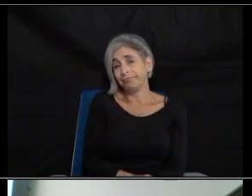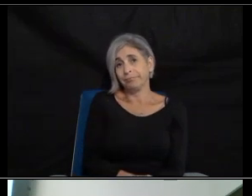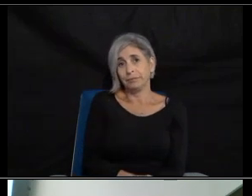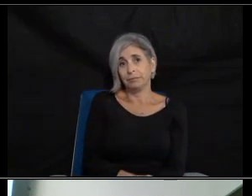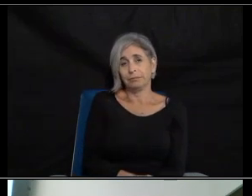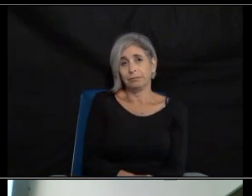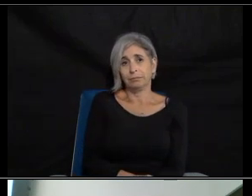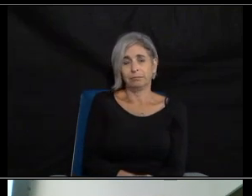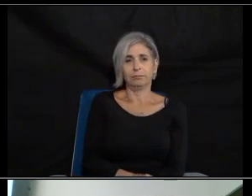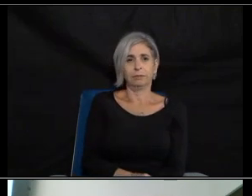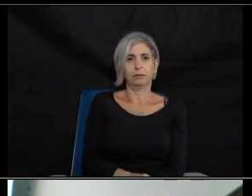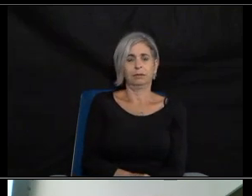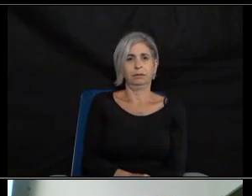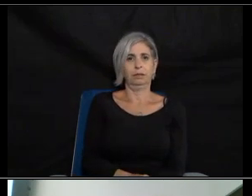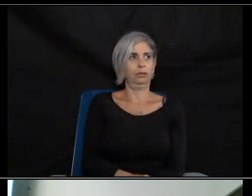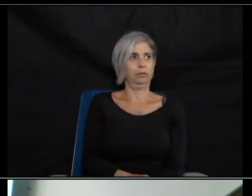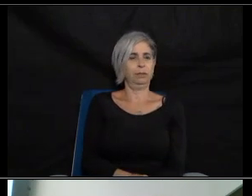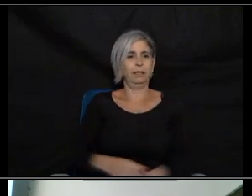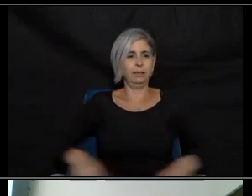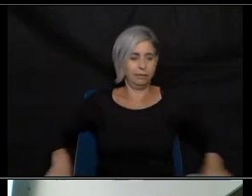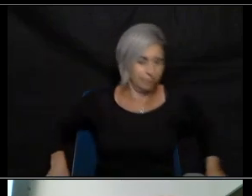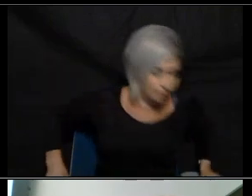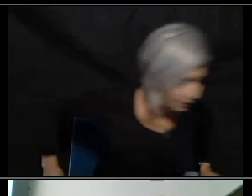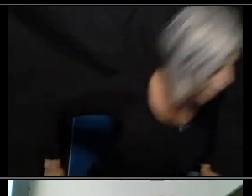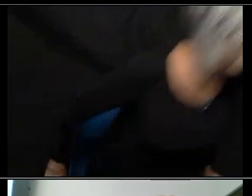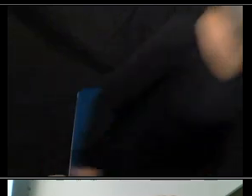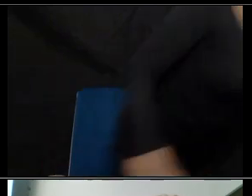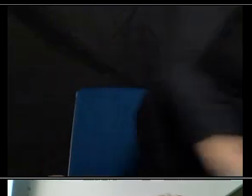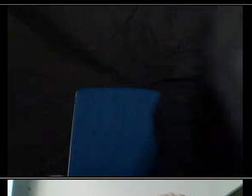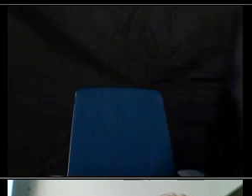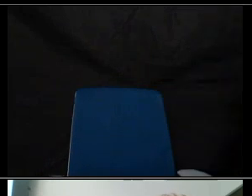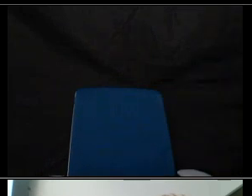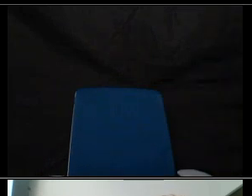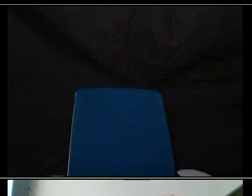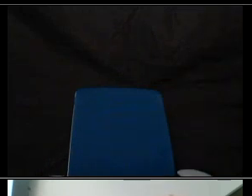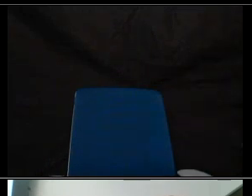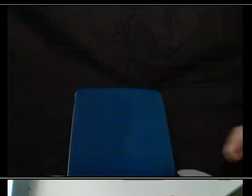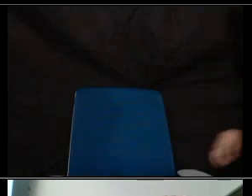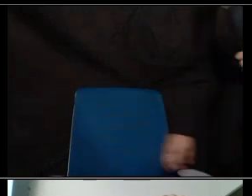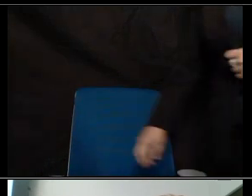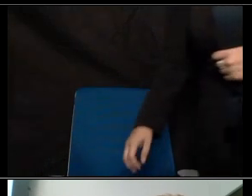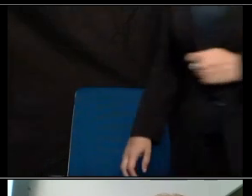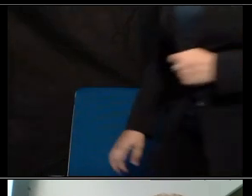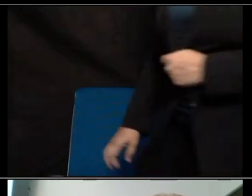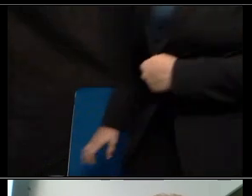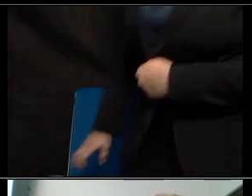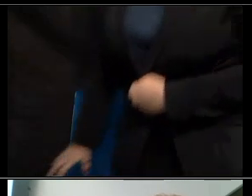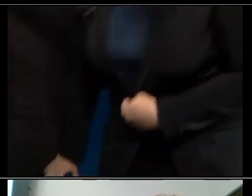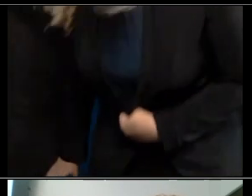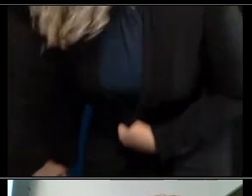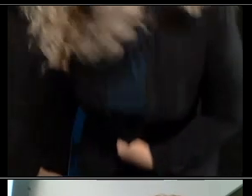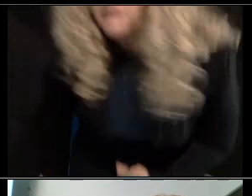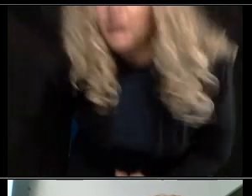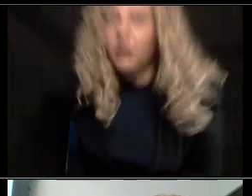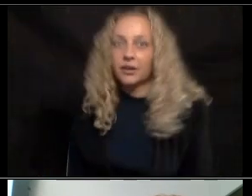Mr. Mayor, may I address the commissioner's comments? I'm going to let Commissioner Katz speak first, because he asked to